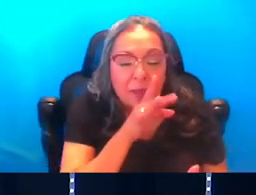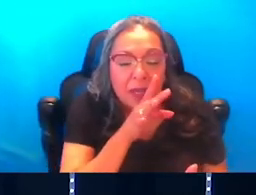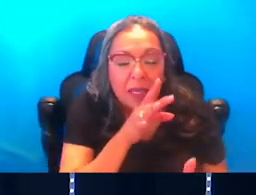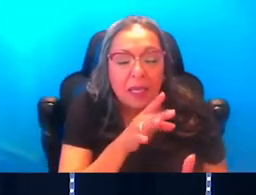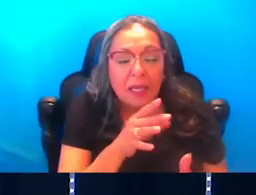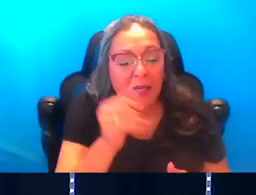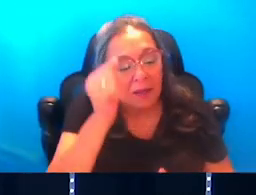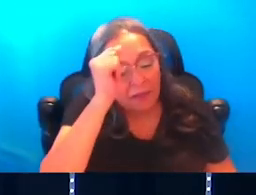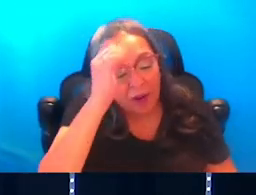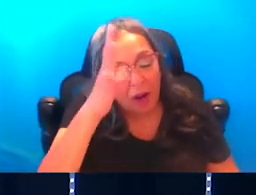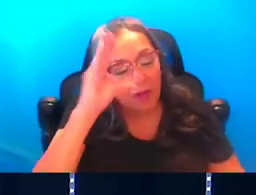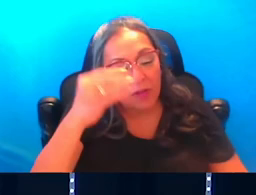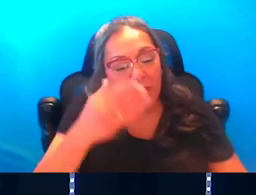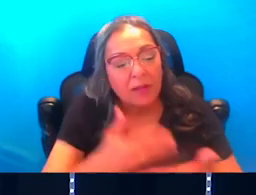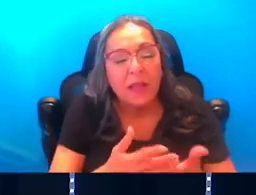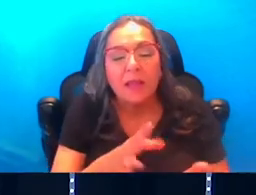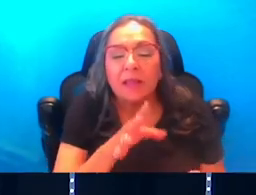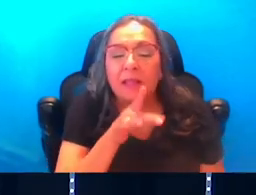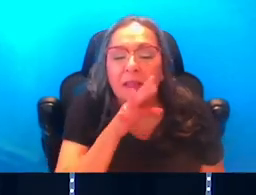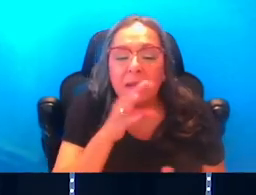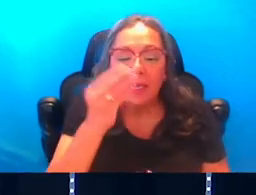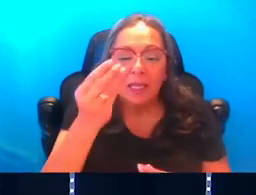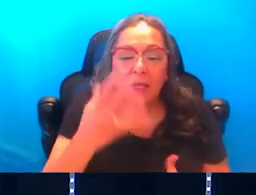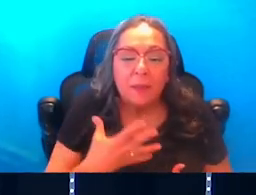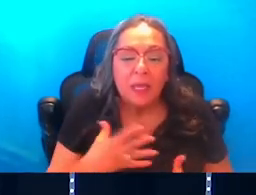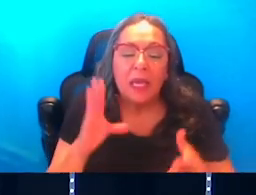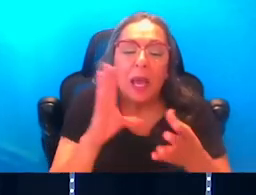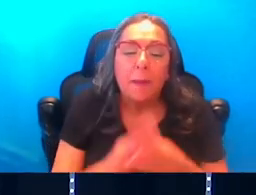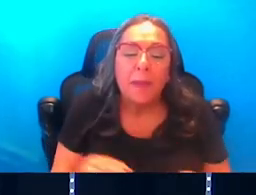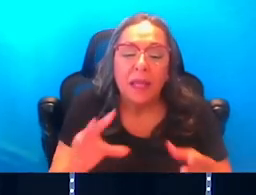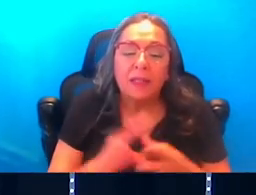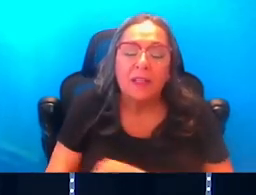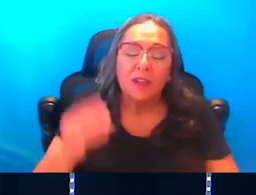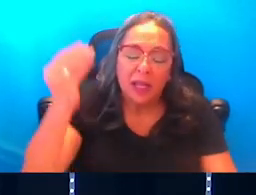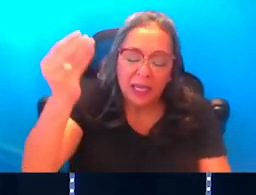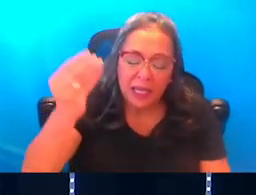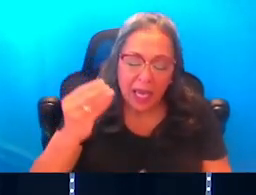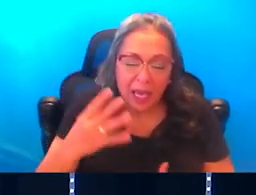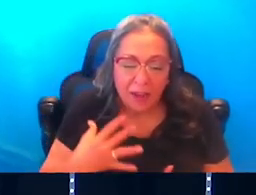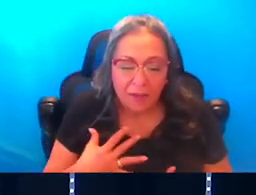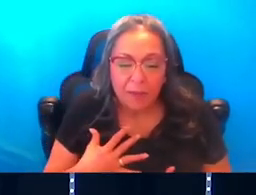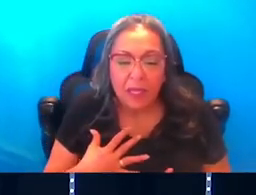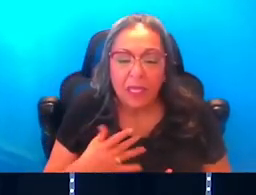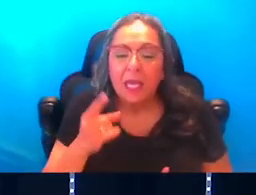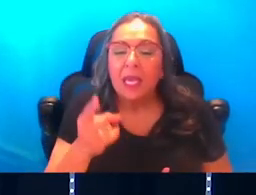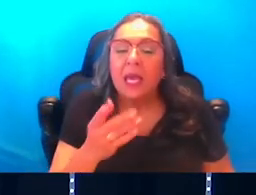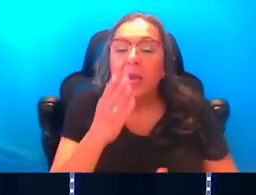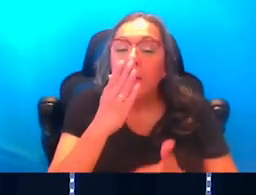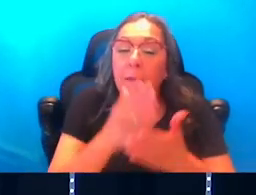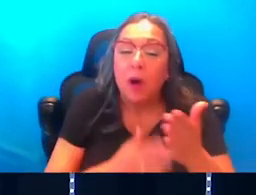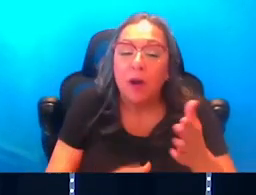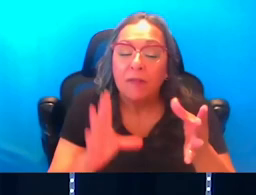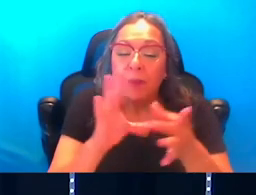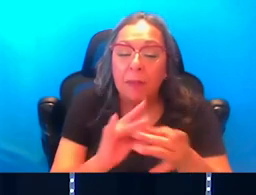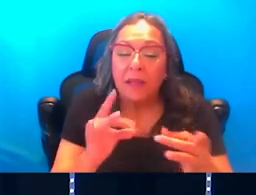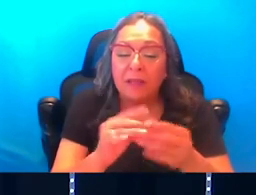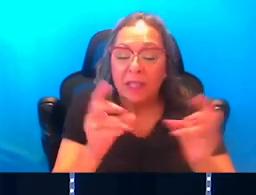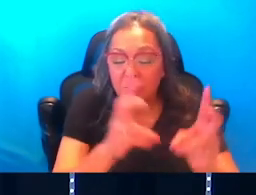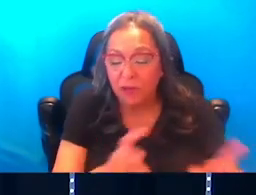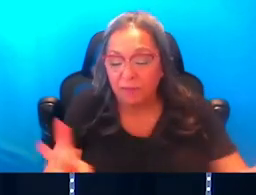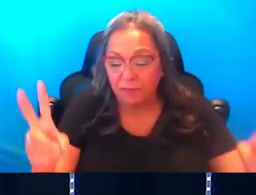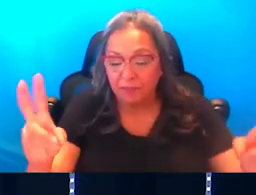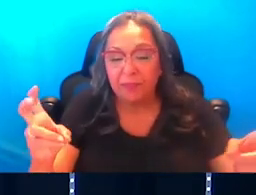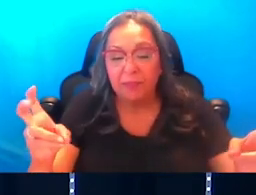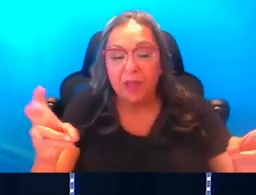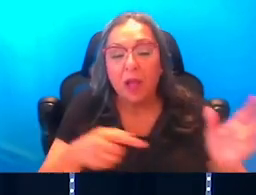to me. And there was a long message that he gave me, but part of it was this phrase, and I'll show it to you here. Nothing that